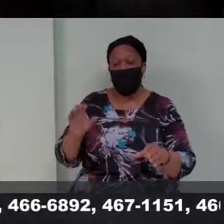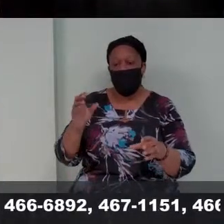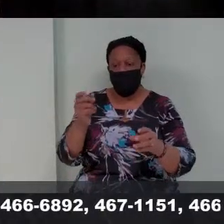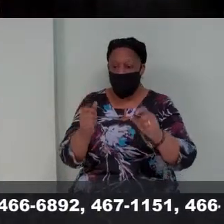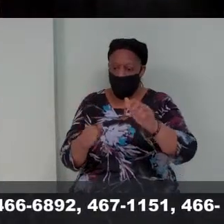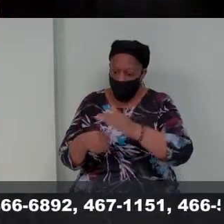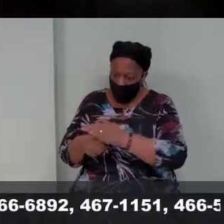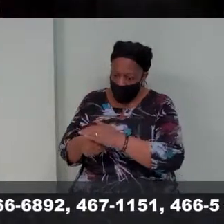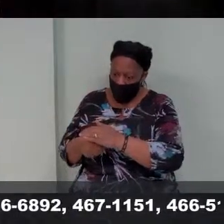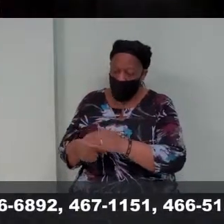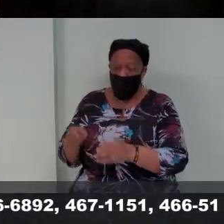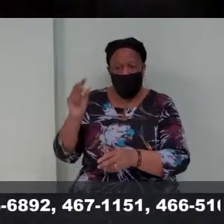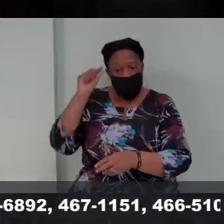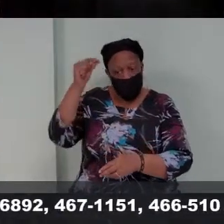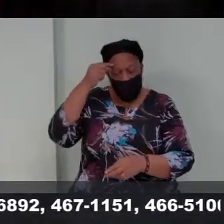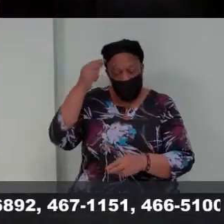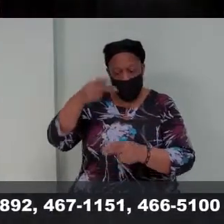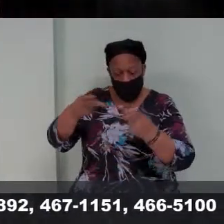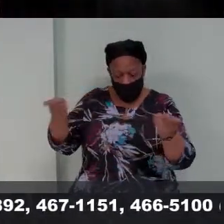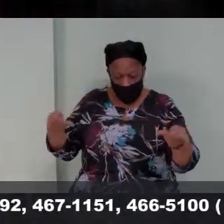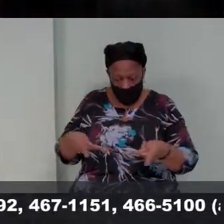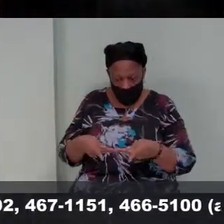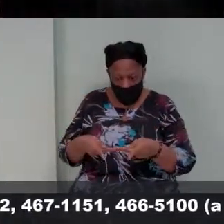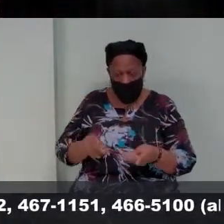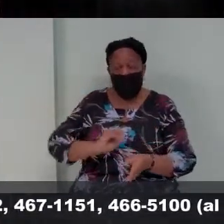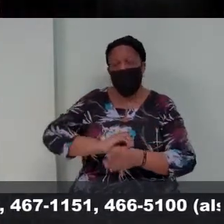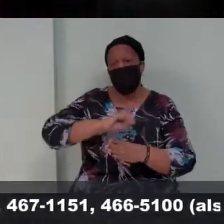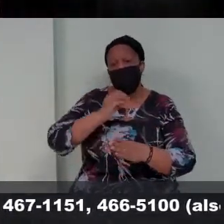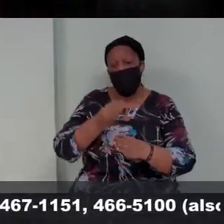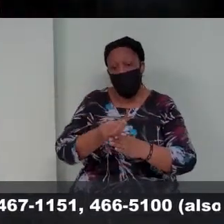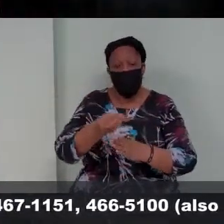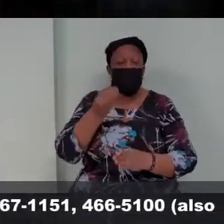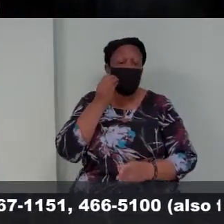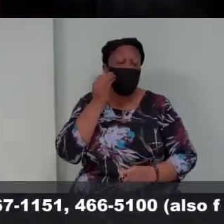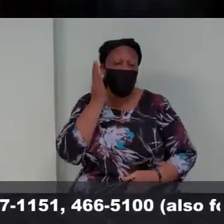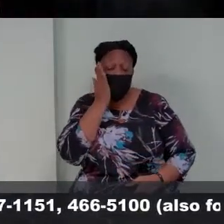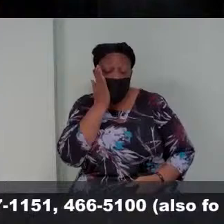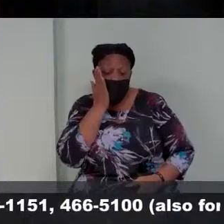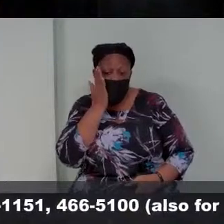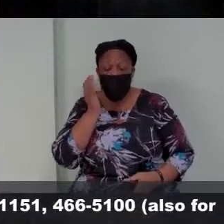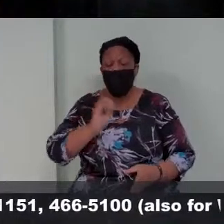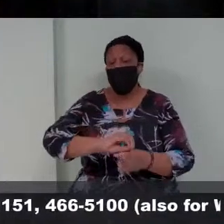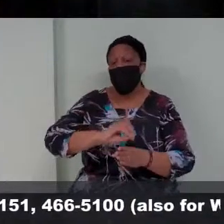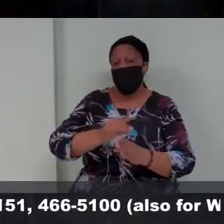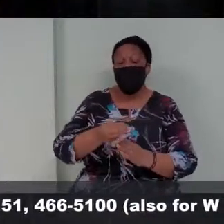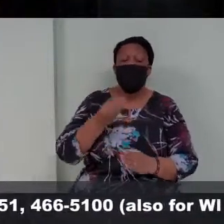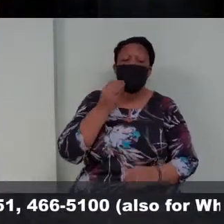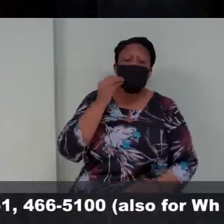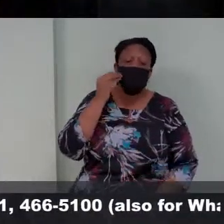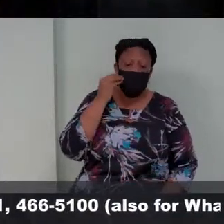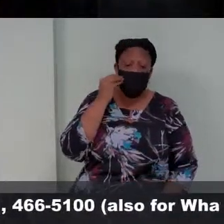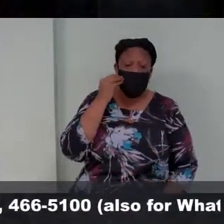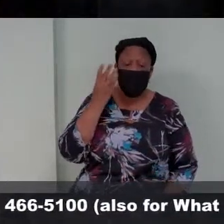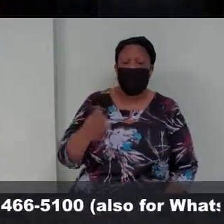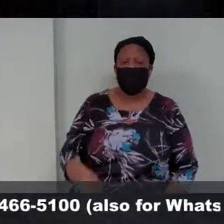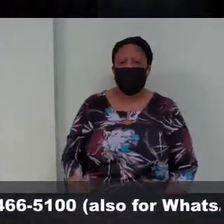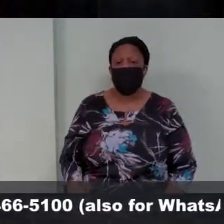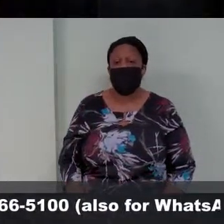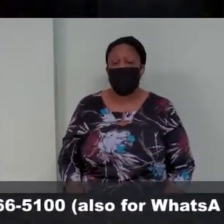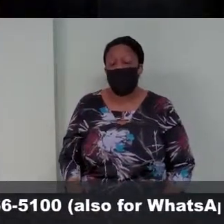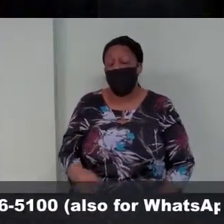facility, or at an approved hotel, or at your home. Of course, after it being